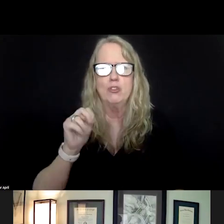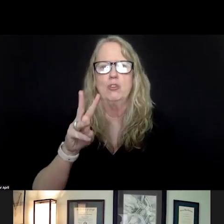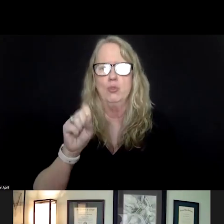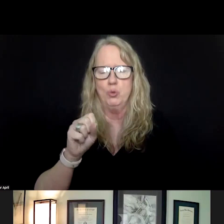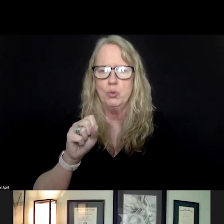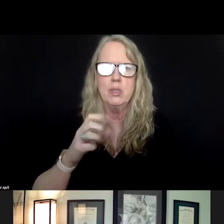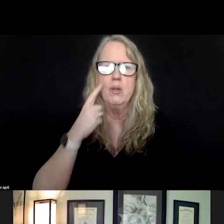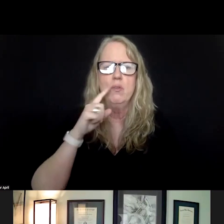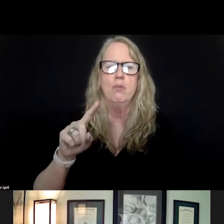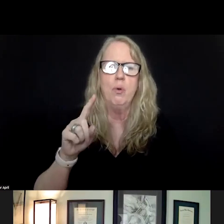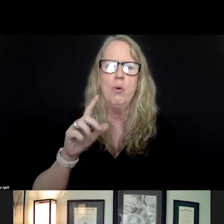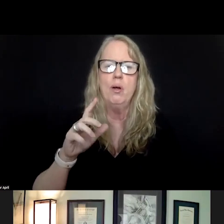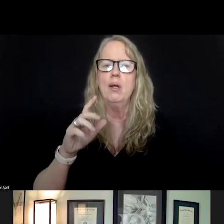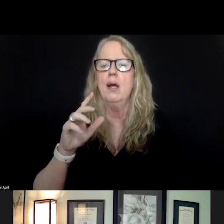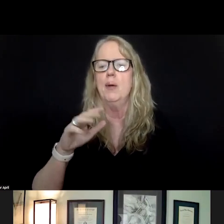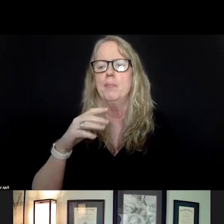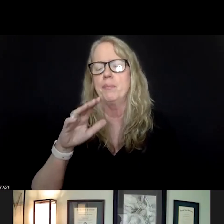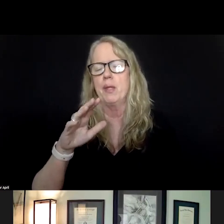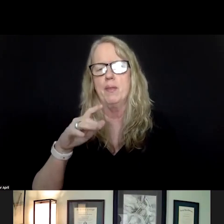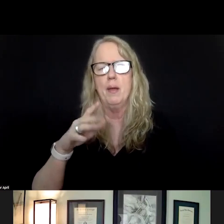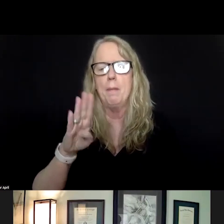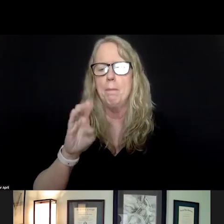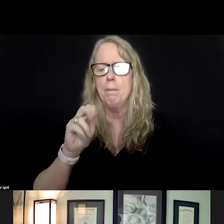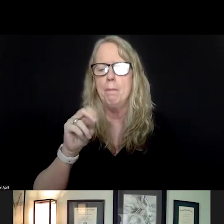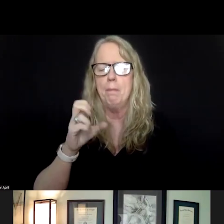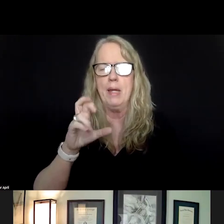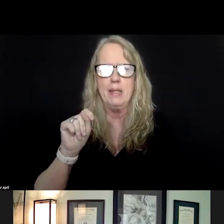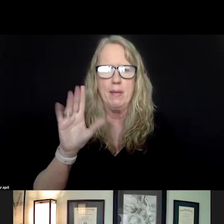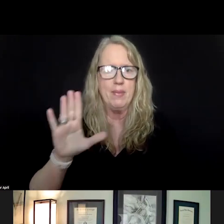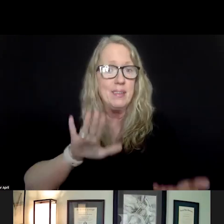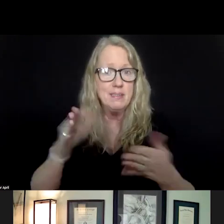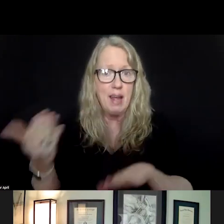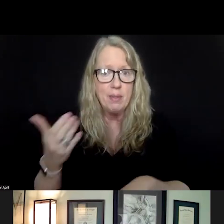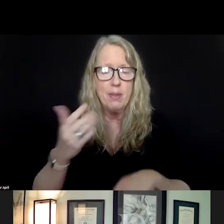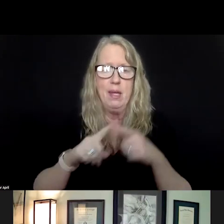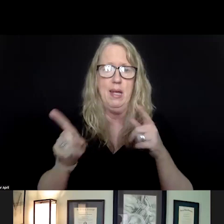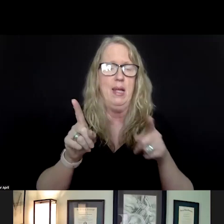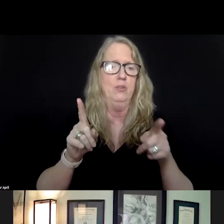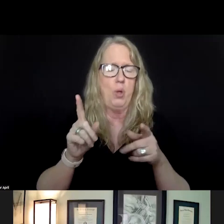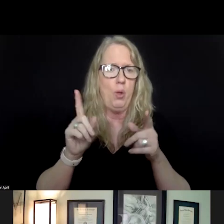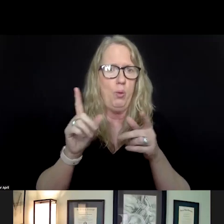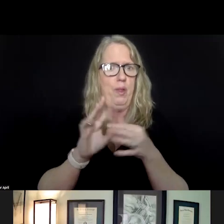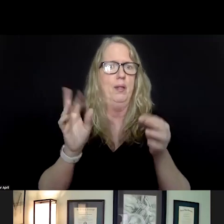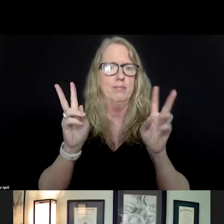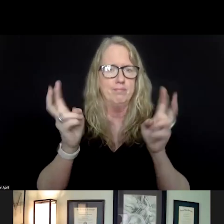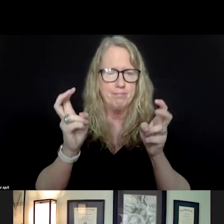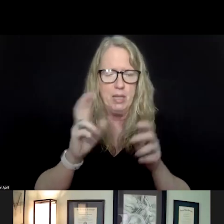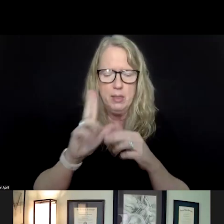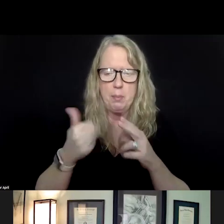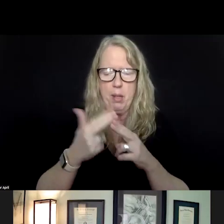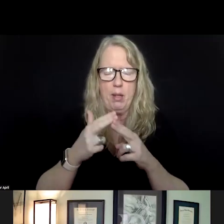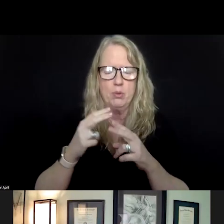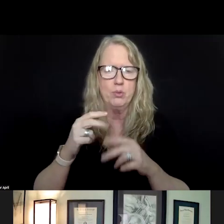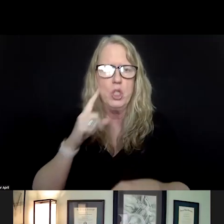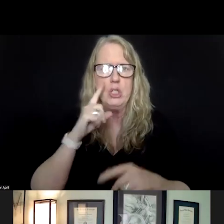Nex Benedict's death. And the headline there is around